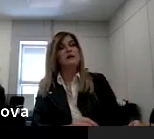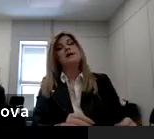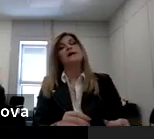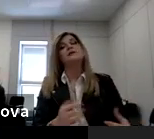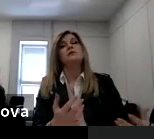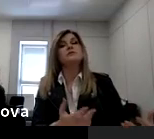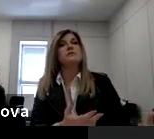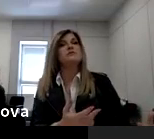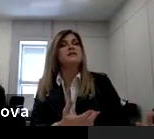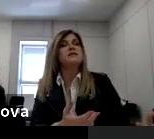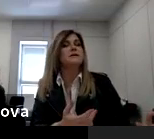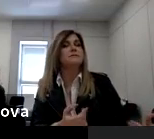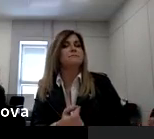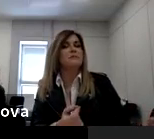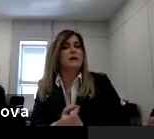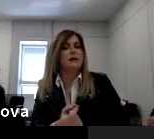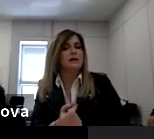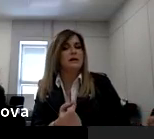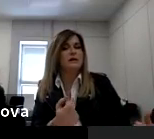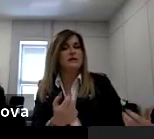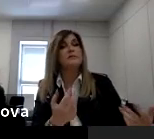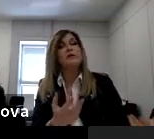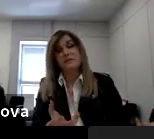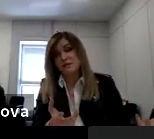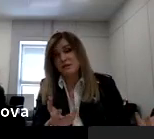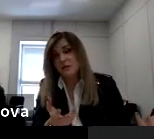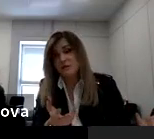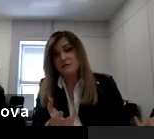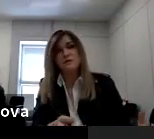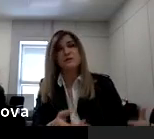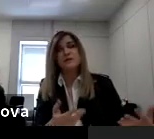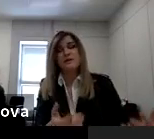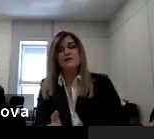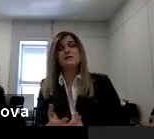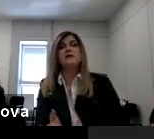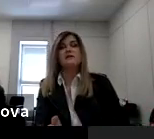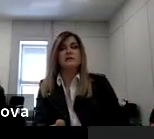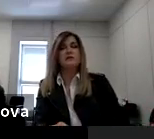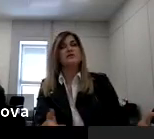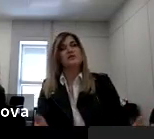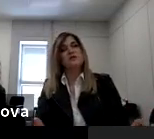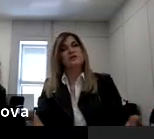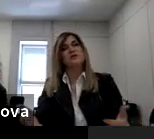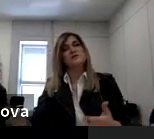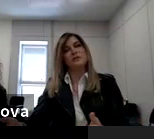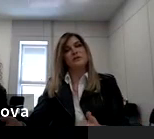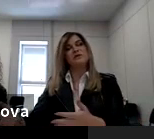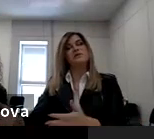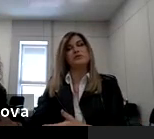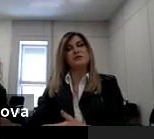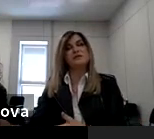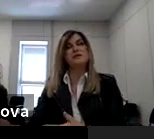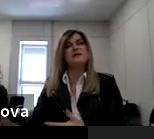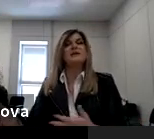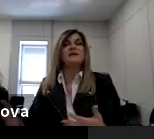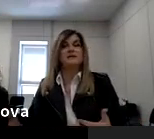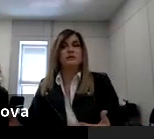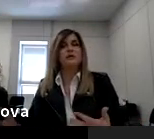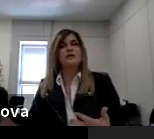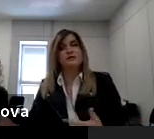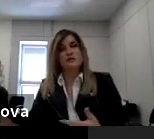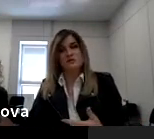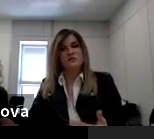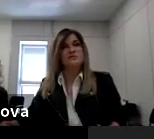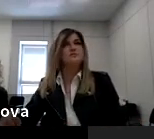etc. It also means the purposes again. So the lighting effect should correspond with the purposes that